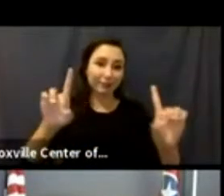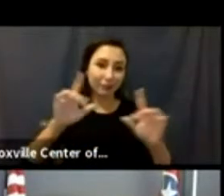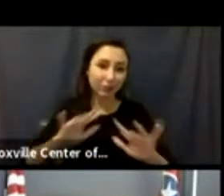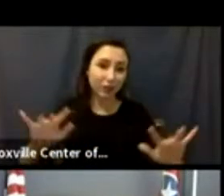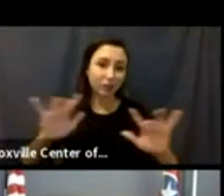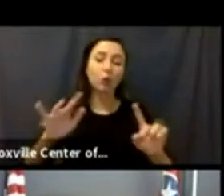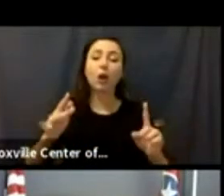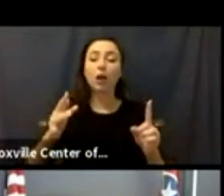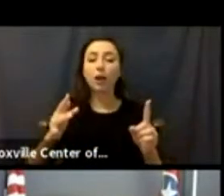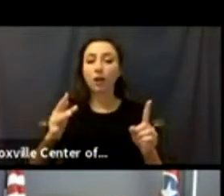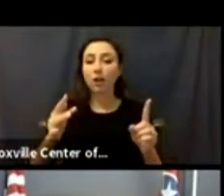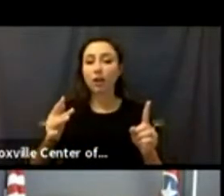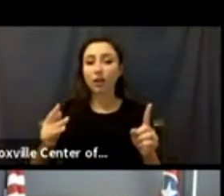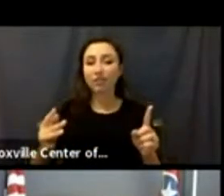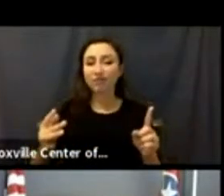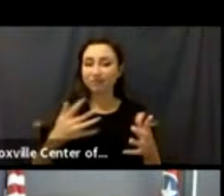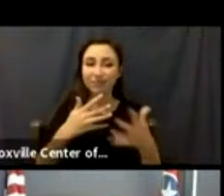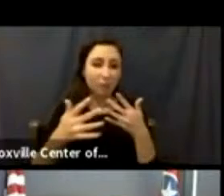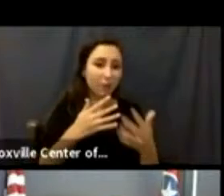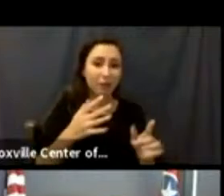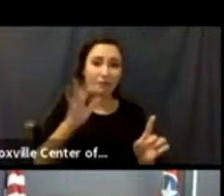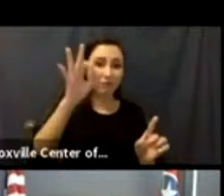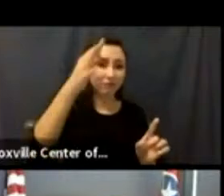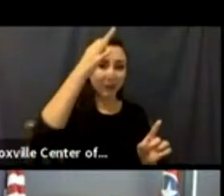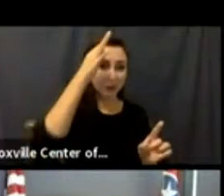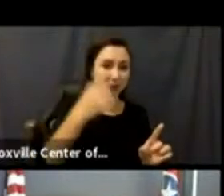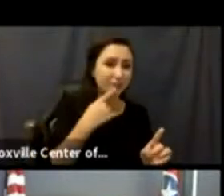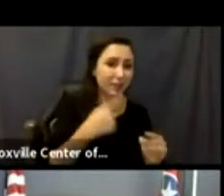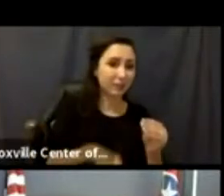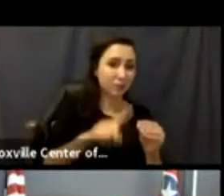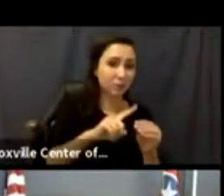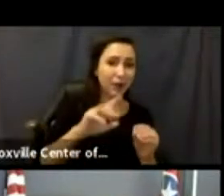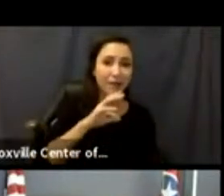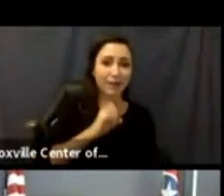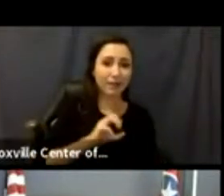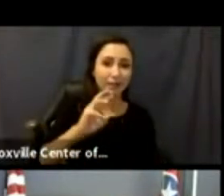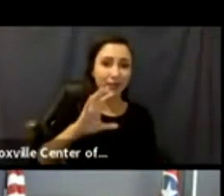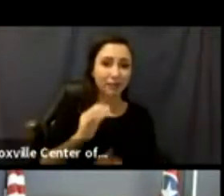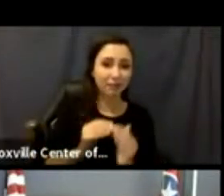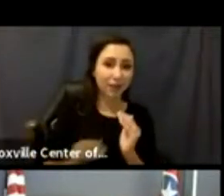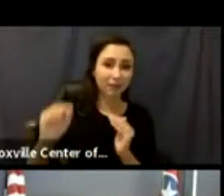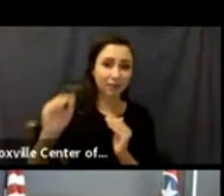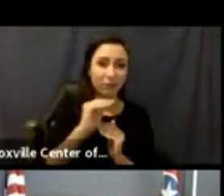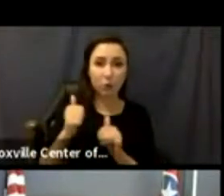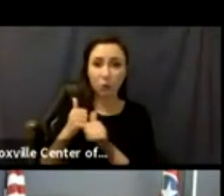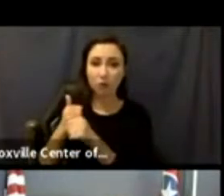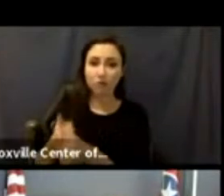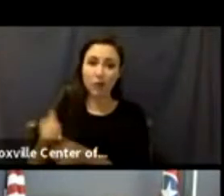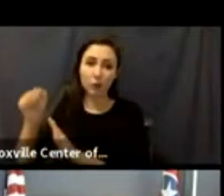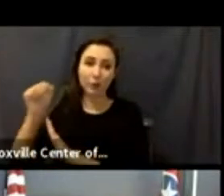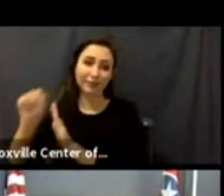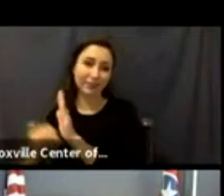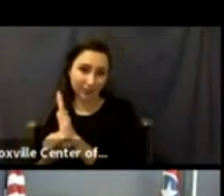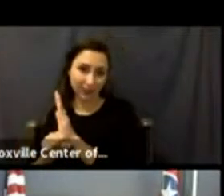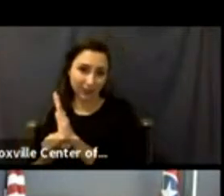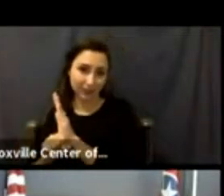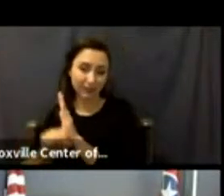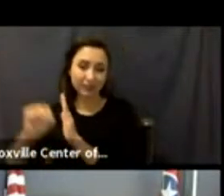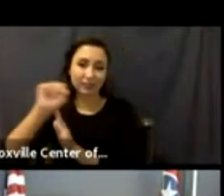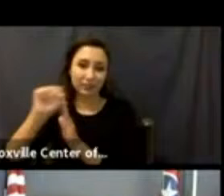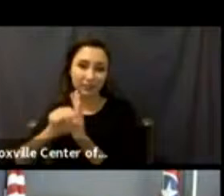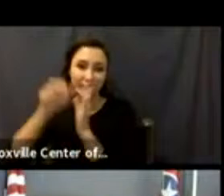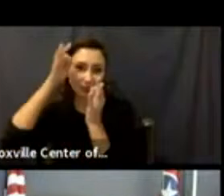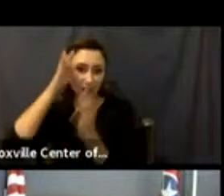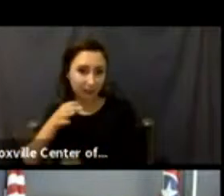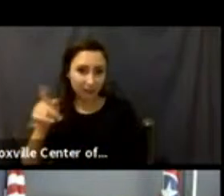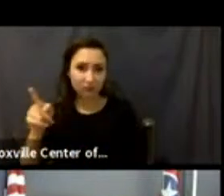the federal government may say about 65 and over, we're following what the state tells us. And so